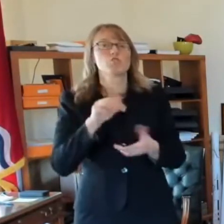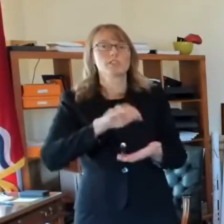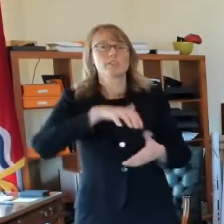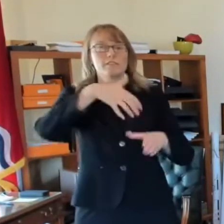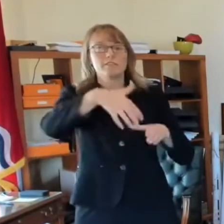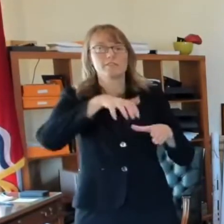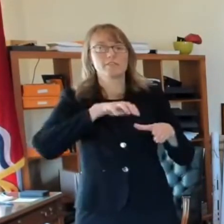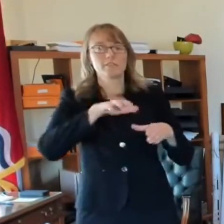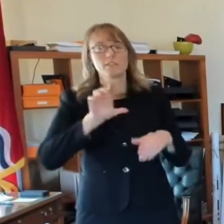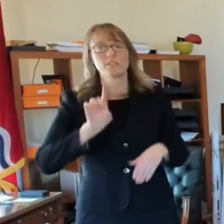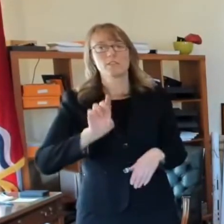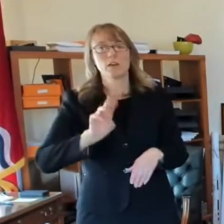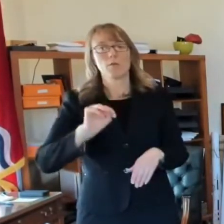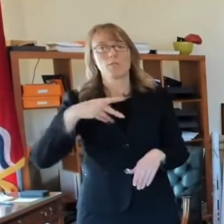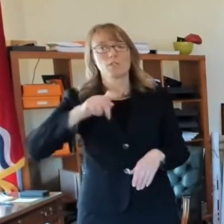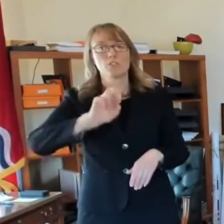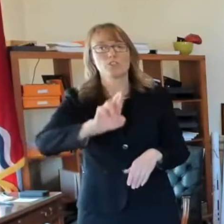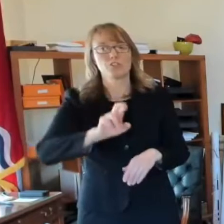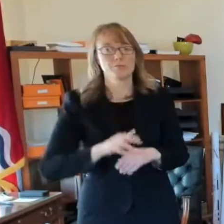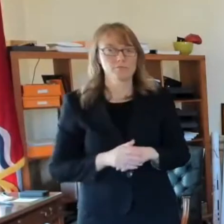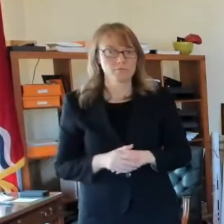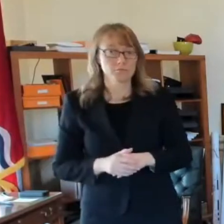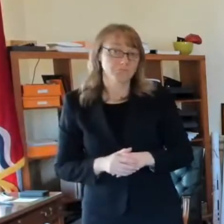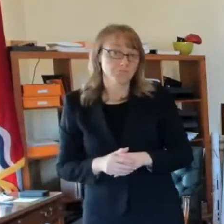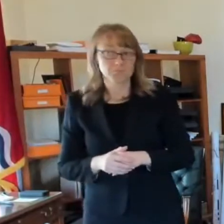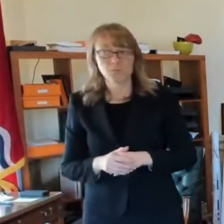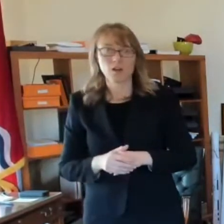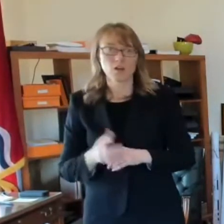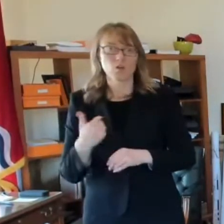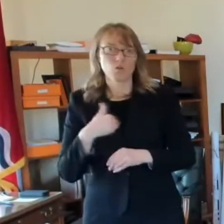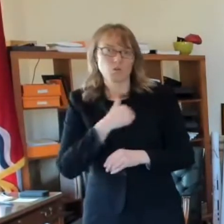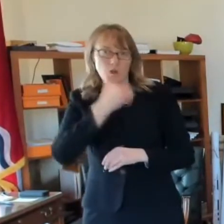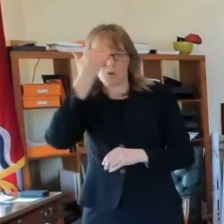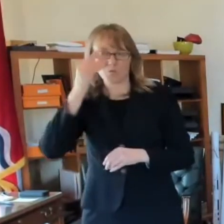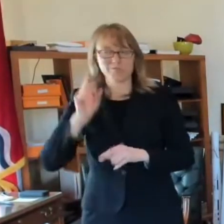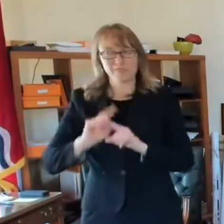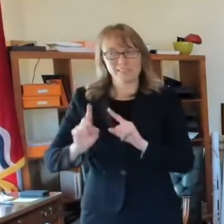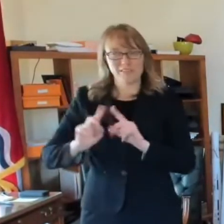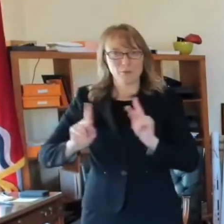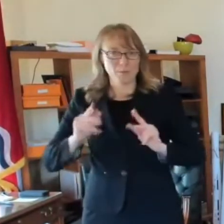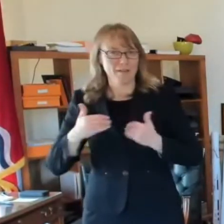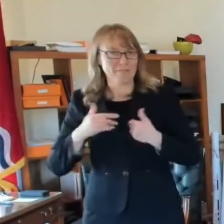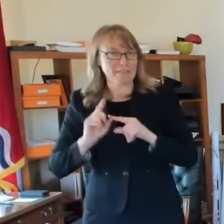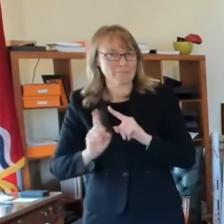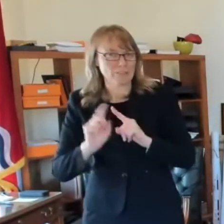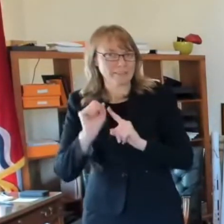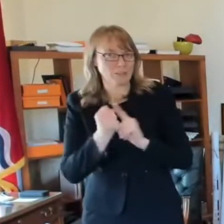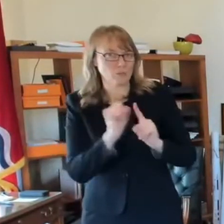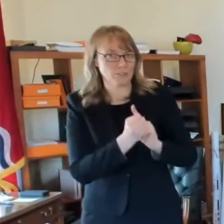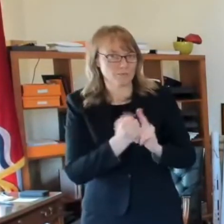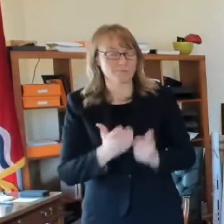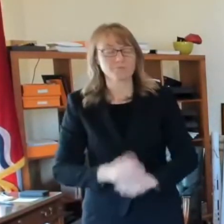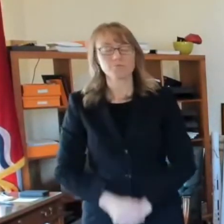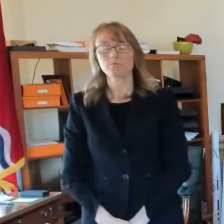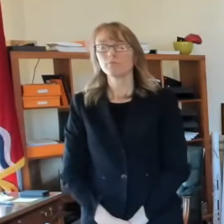break yours all on the tarp, drag the tarp to the alley, and put them in the yard waste dumpster. You know, smash them down.